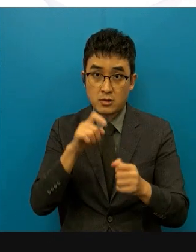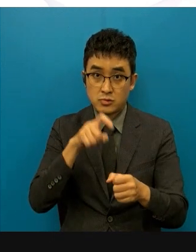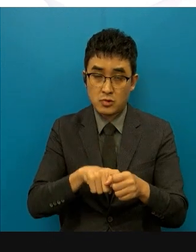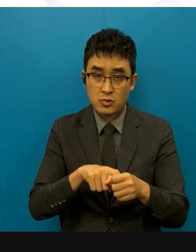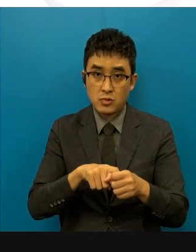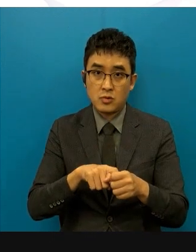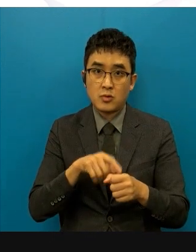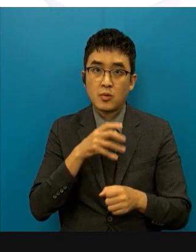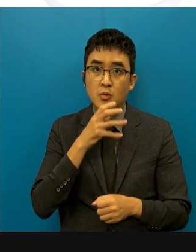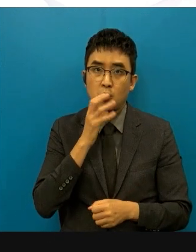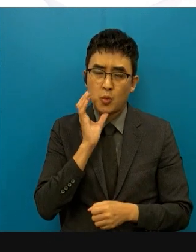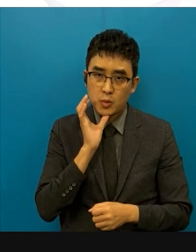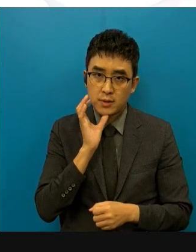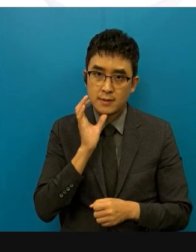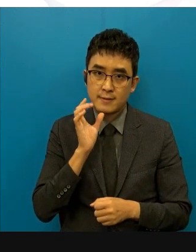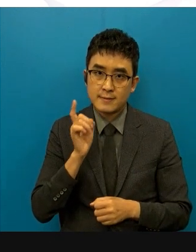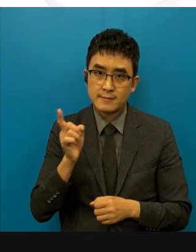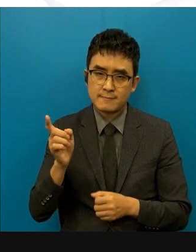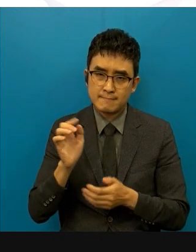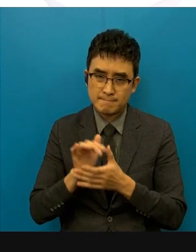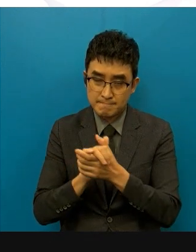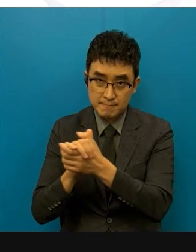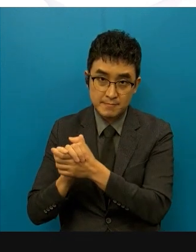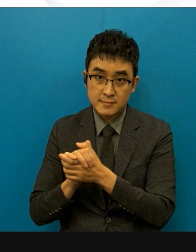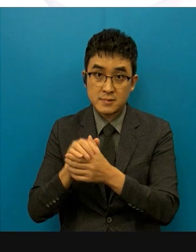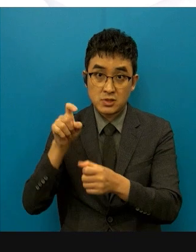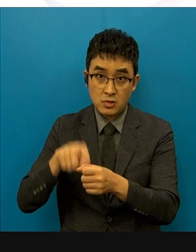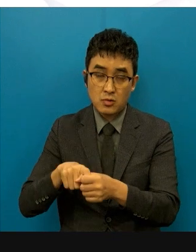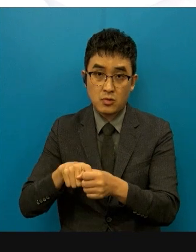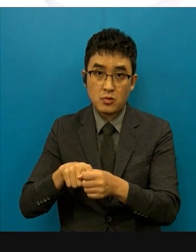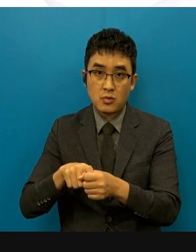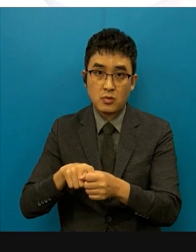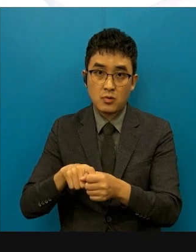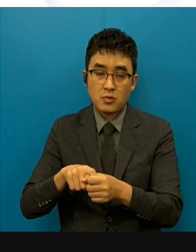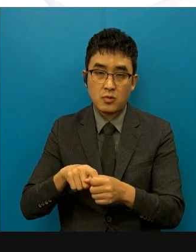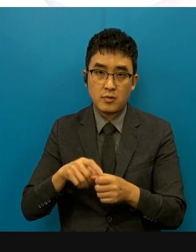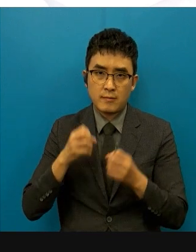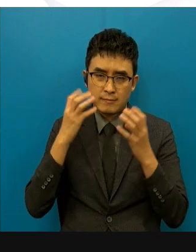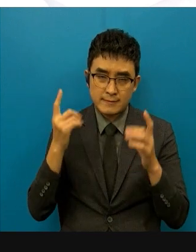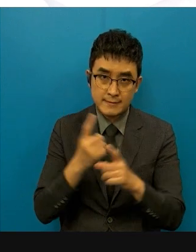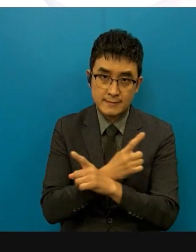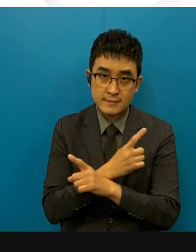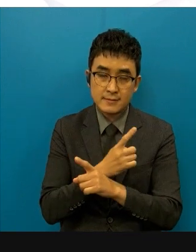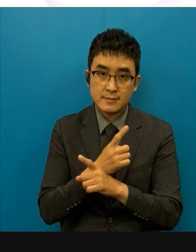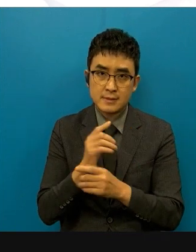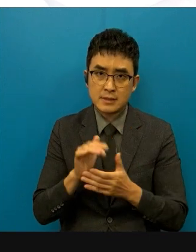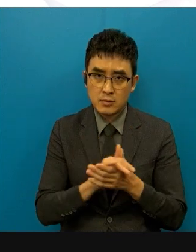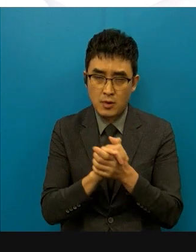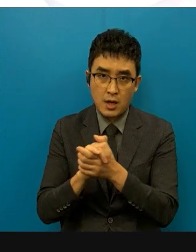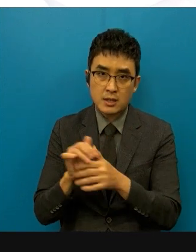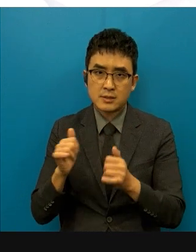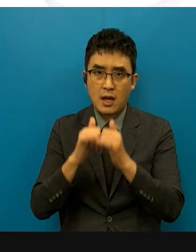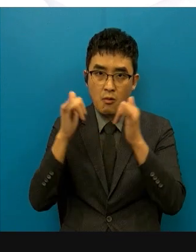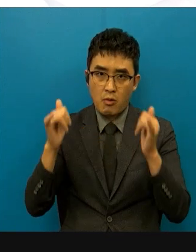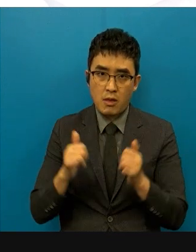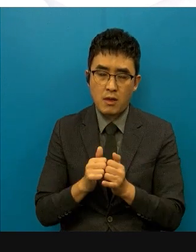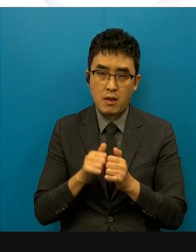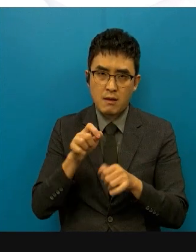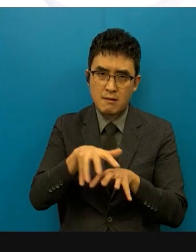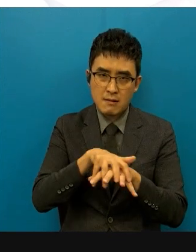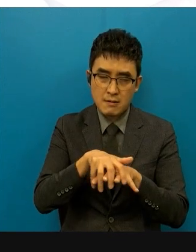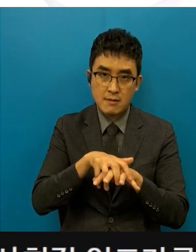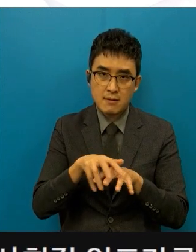innovation-friendly, or the sustainable social infrastructure. For example, is expansion of social safety